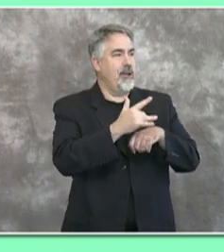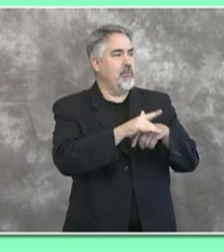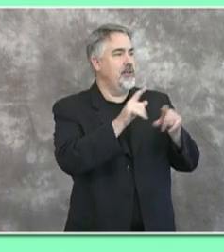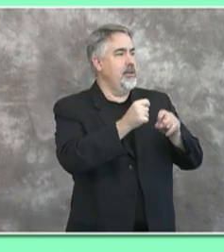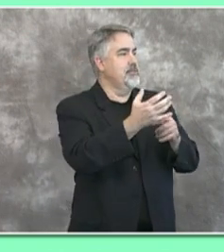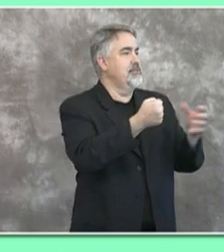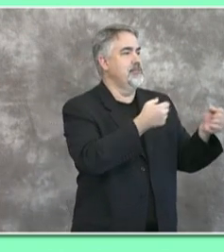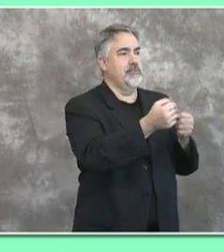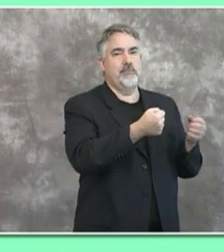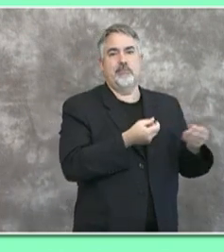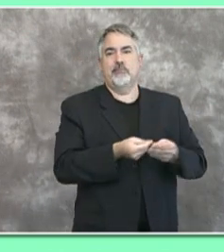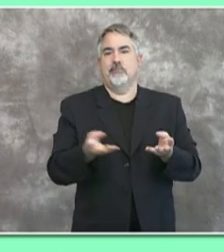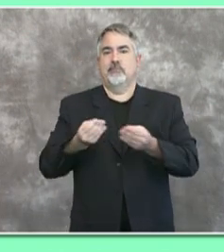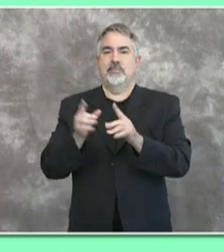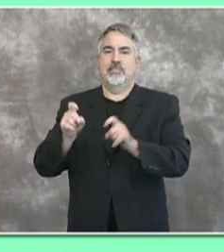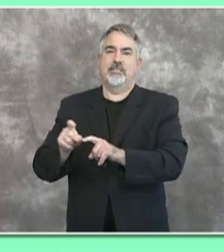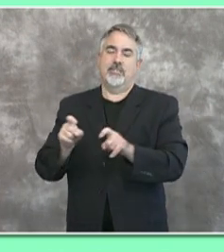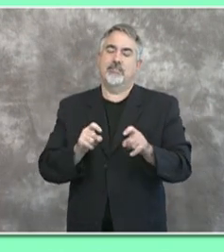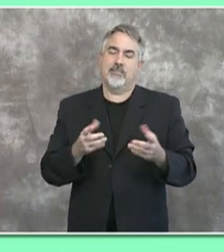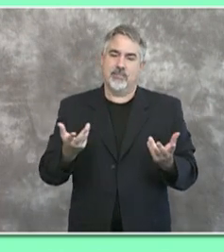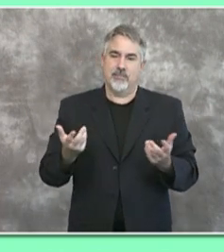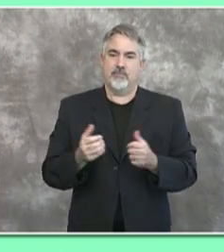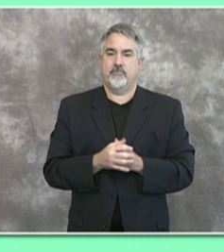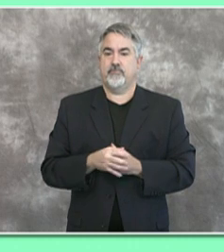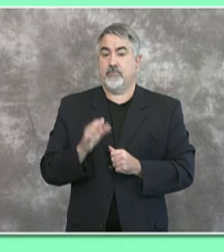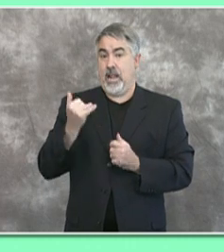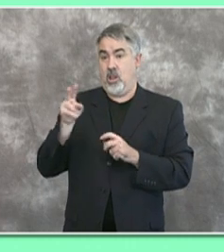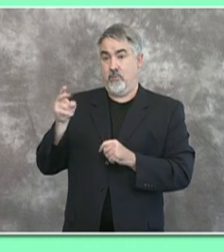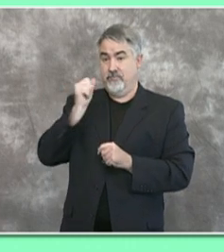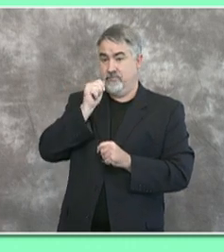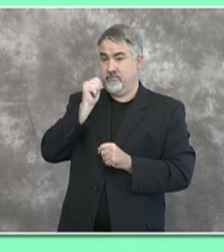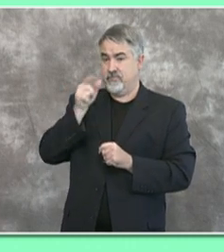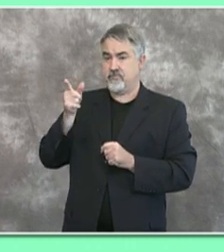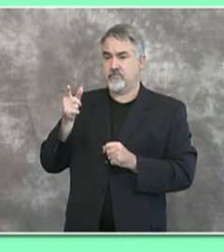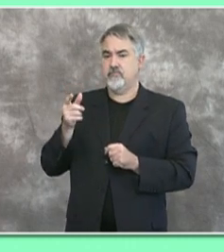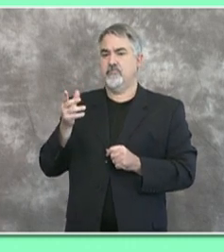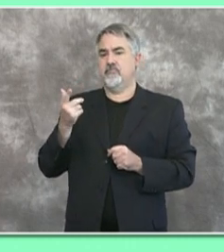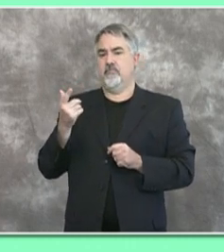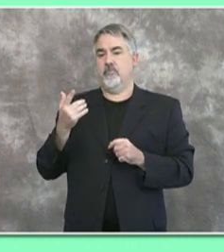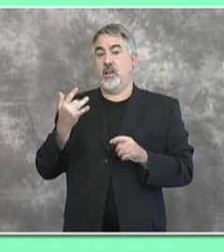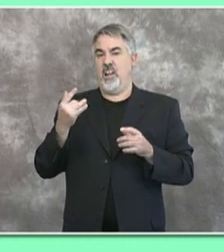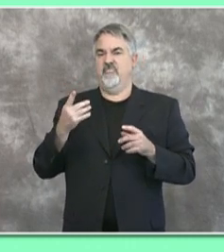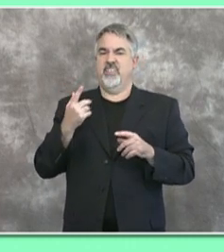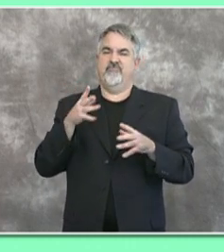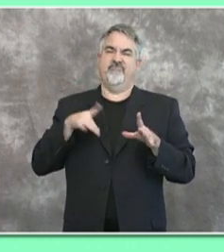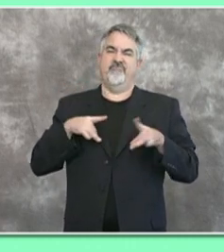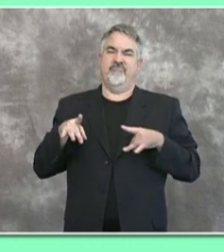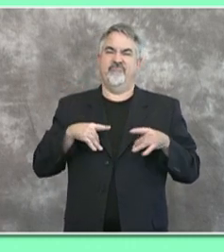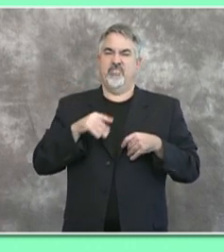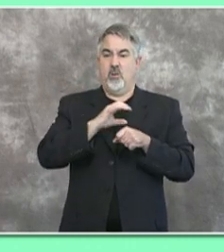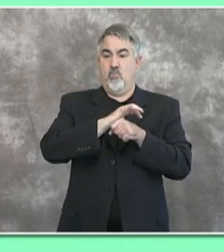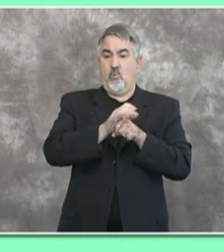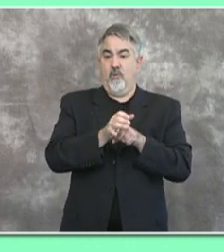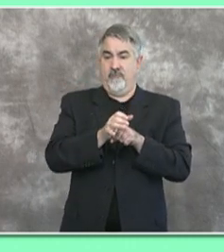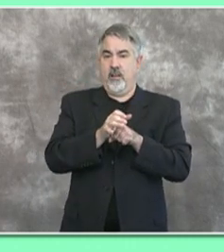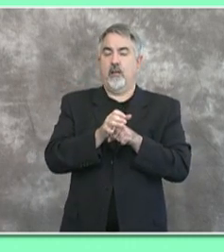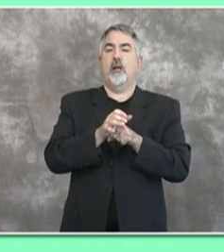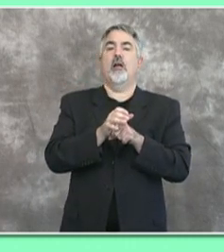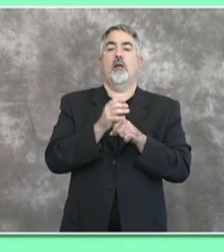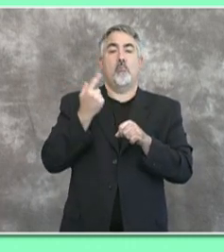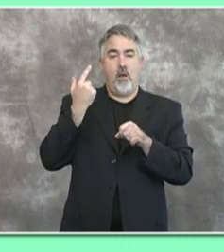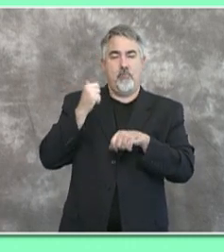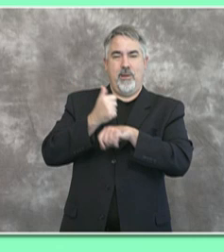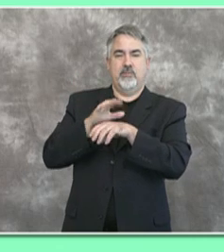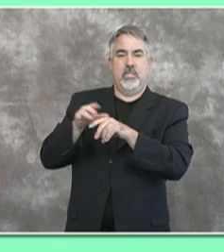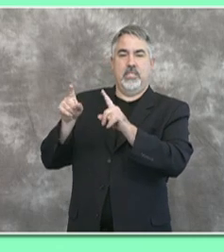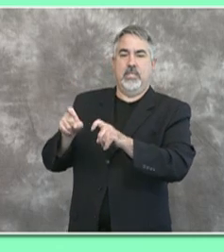this is the most effective way to communicate daily the total number of positives, the total number of tests, and what you will see there in the